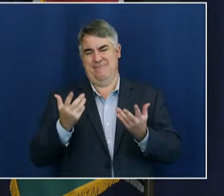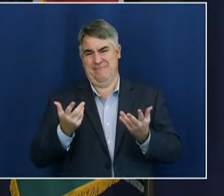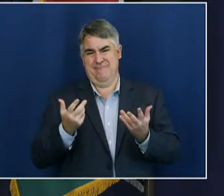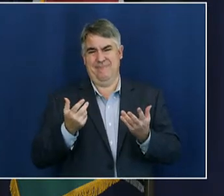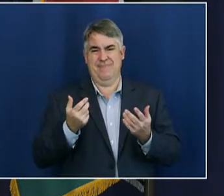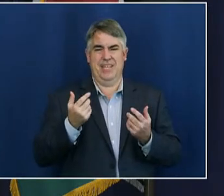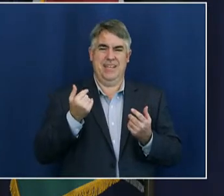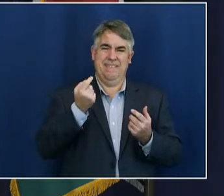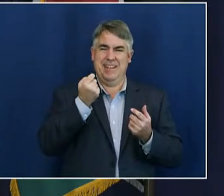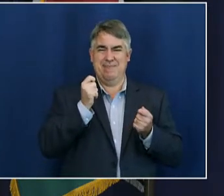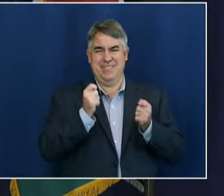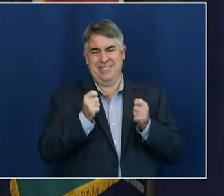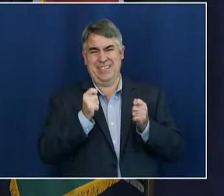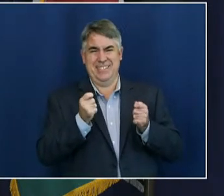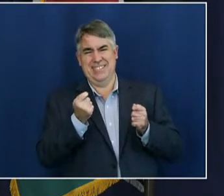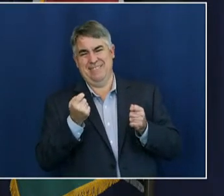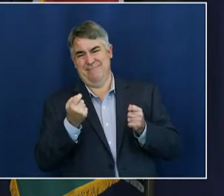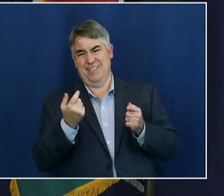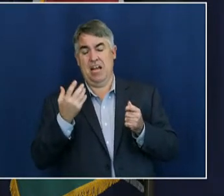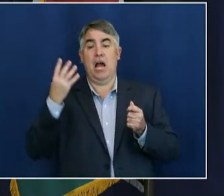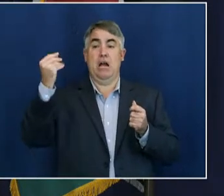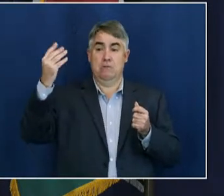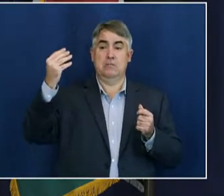with the outdoor